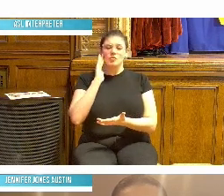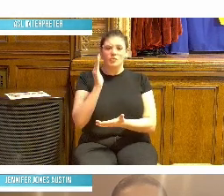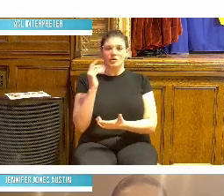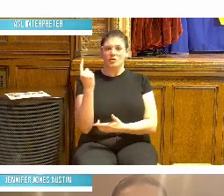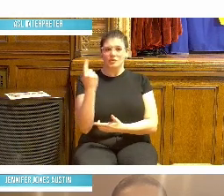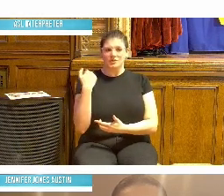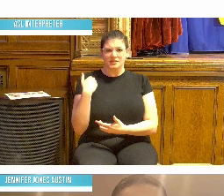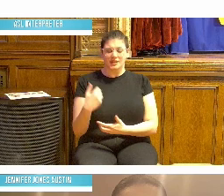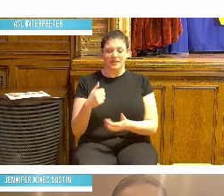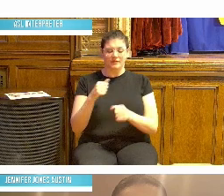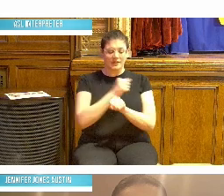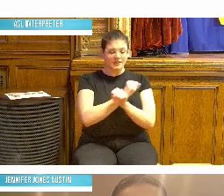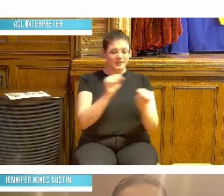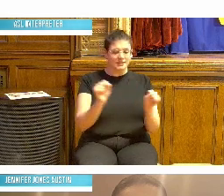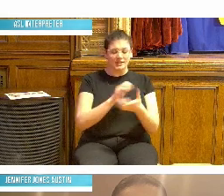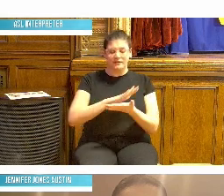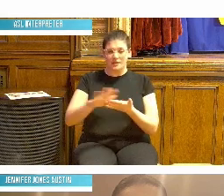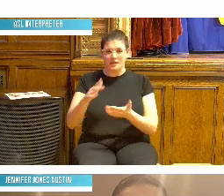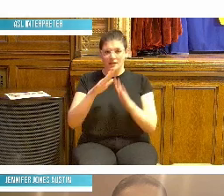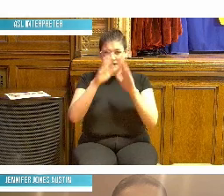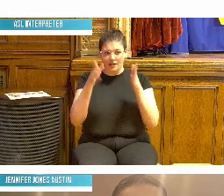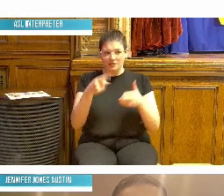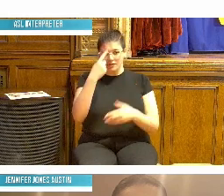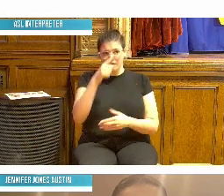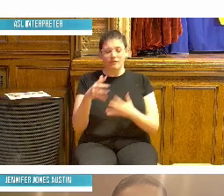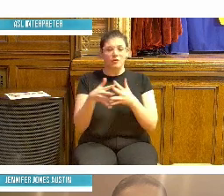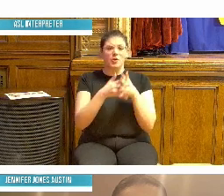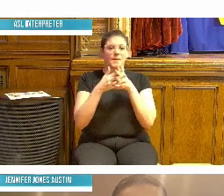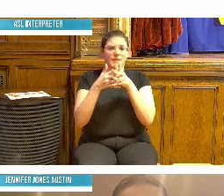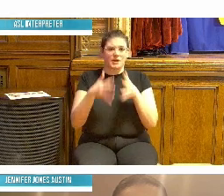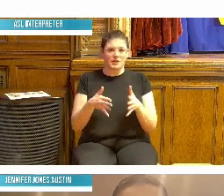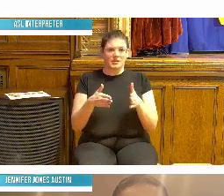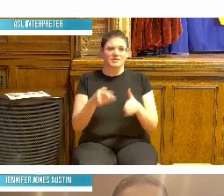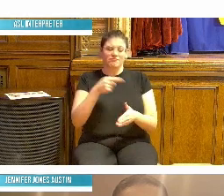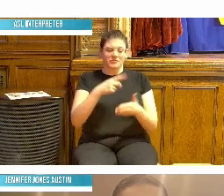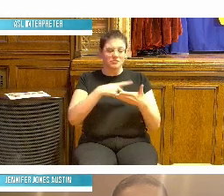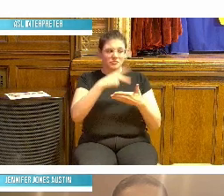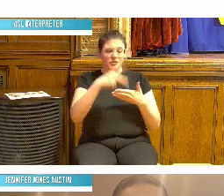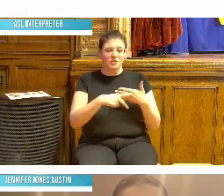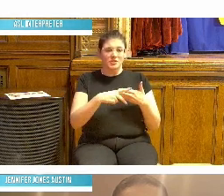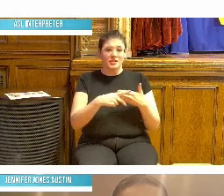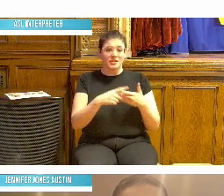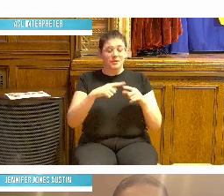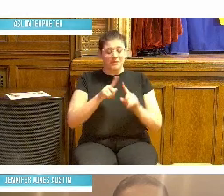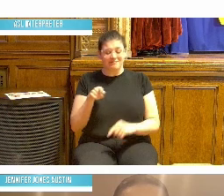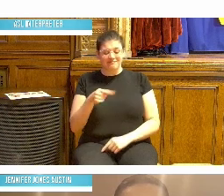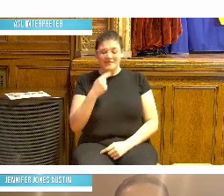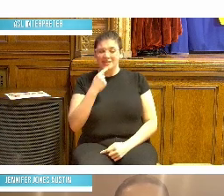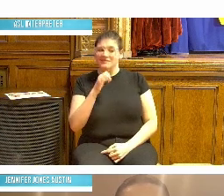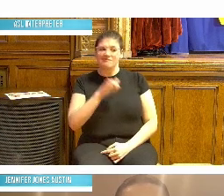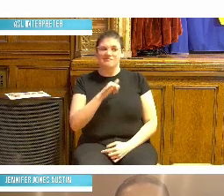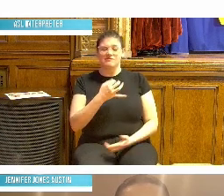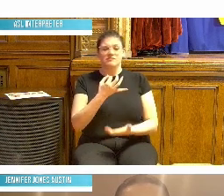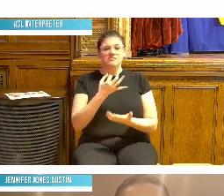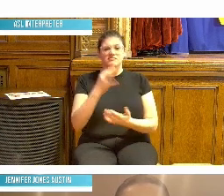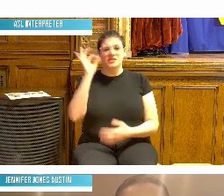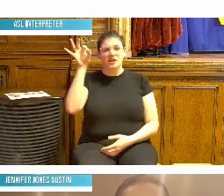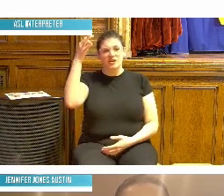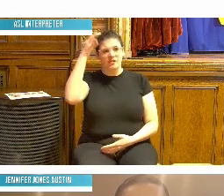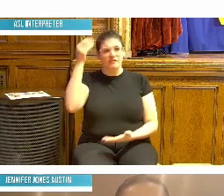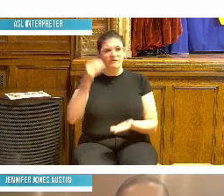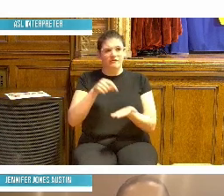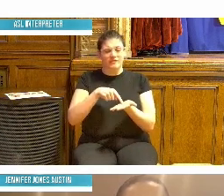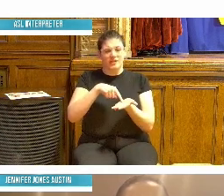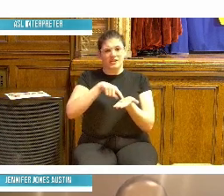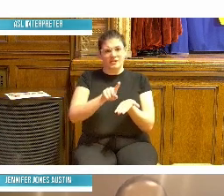many local governments were treating the program as, quote, a federally financed gimmick to provide relatively cheap land, close